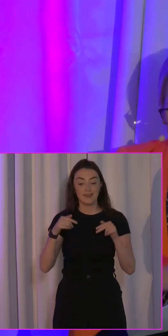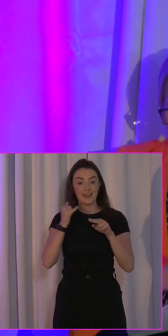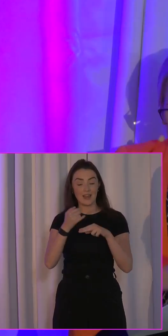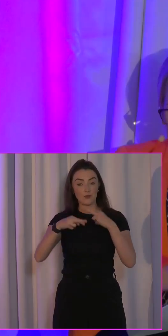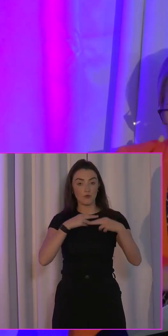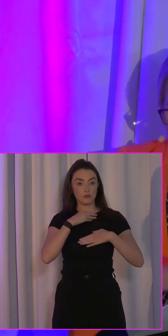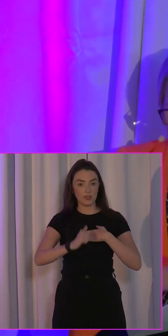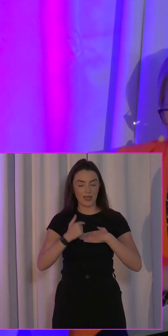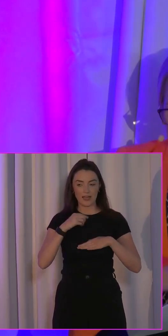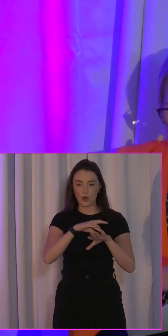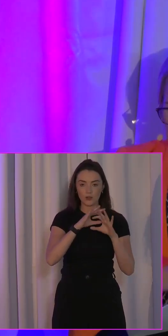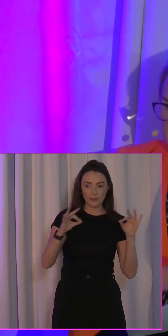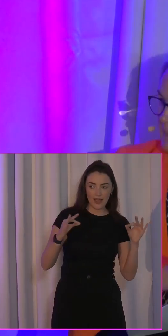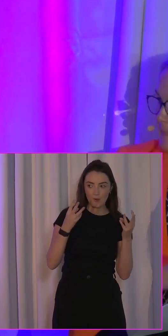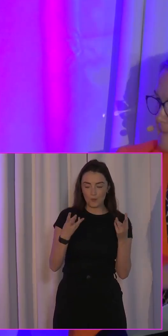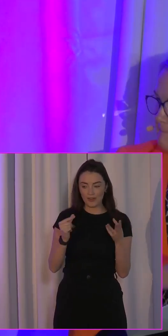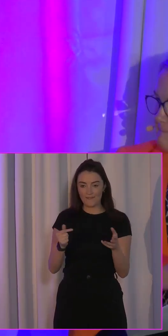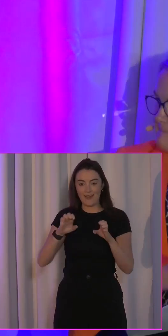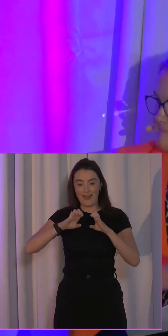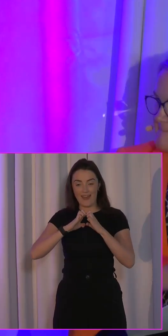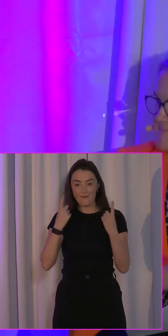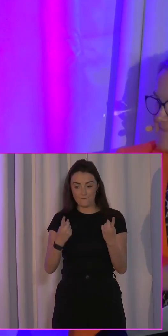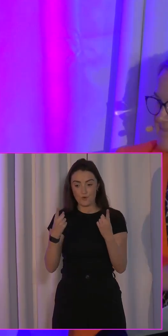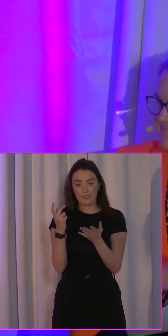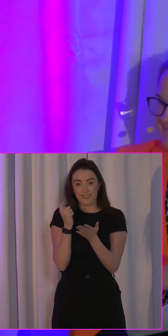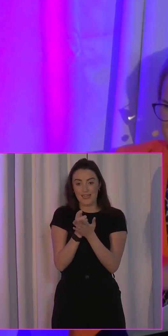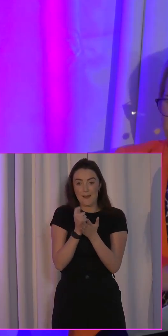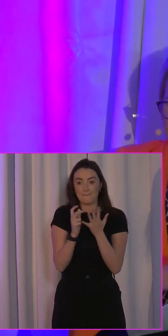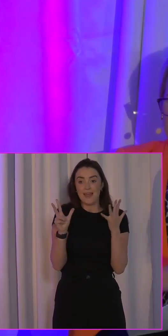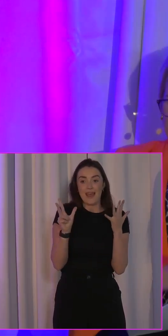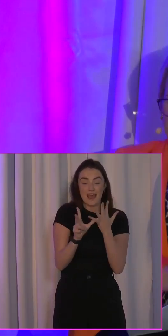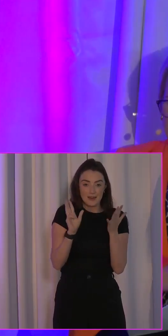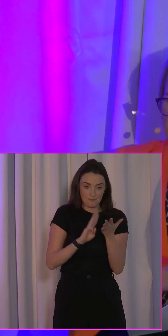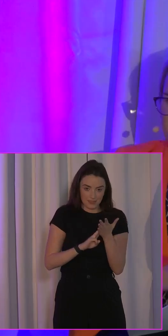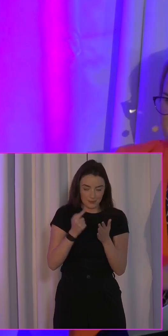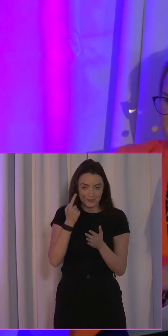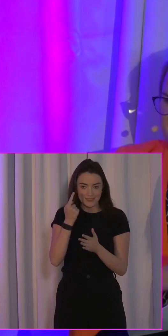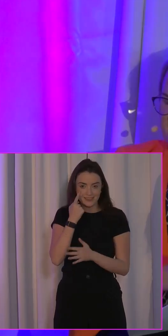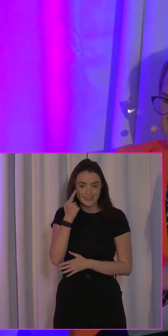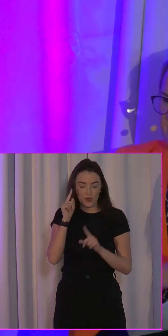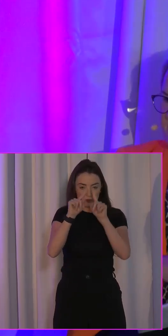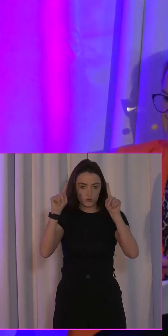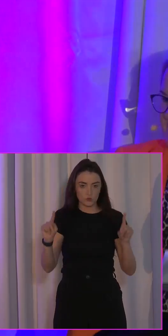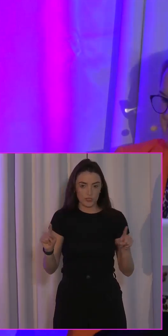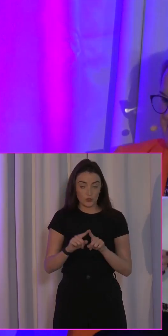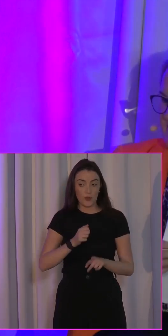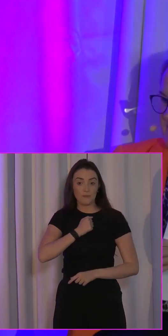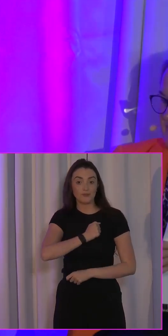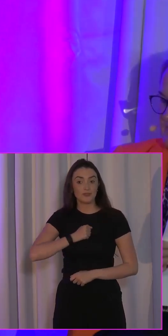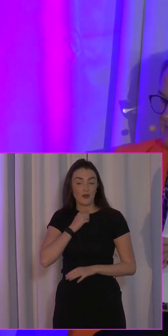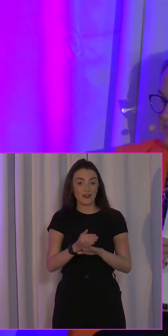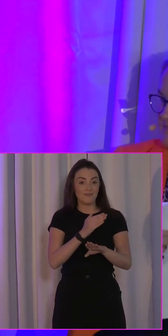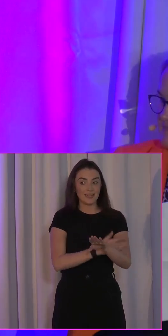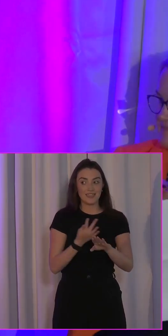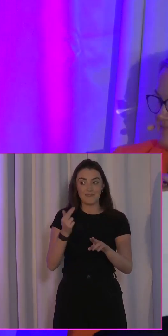us online. So we're going to have to ask to keep everyone tightly to the 8 minutes, which you'll see on the screen in front of us, so my apologies in advance if I have